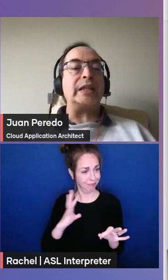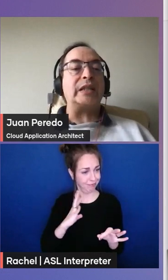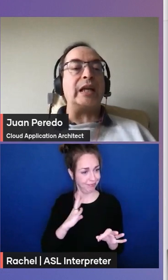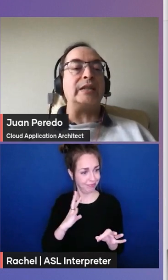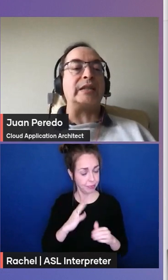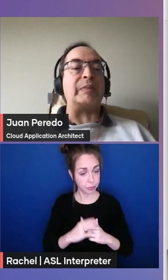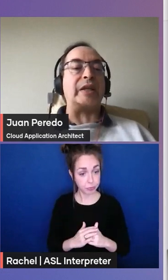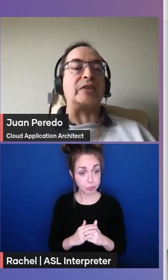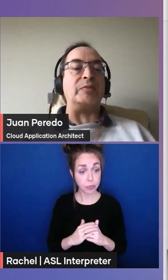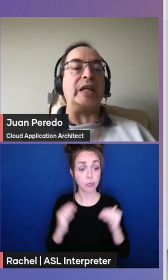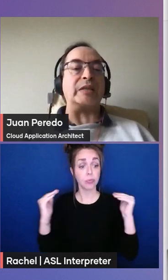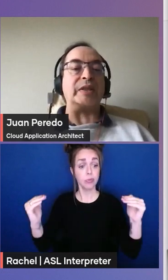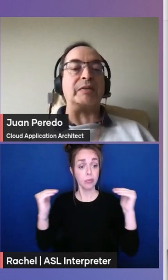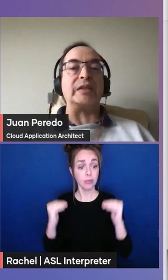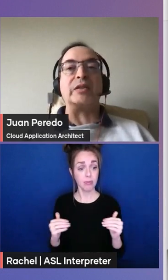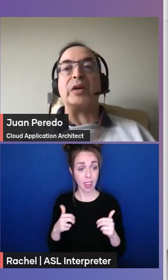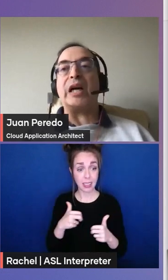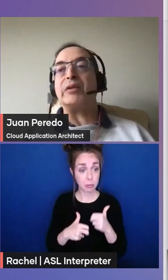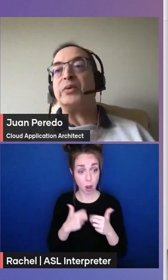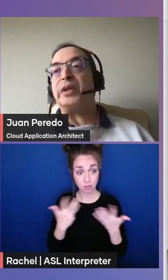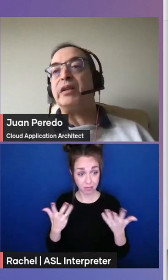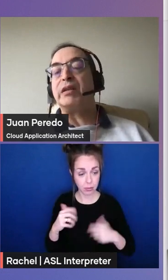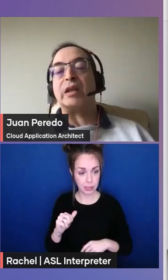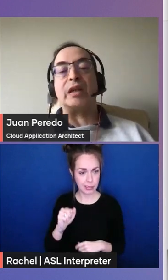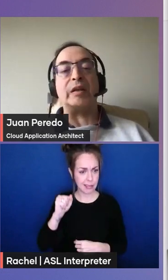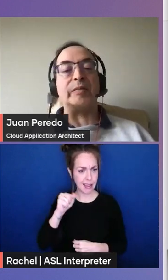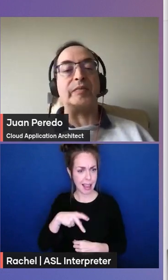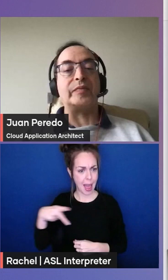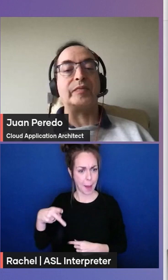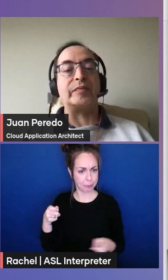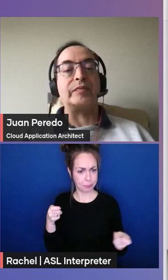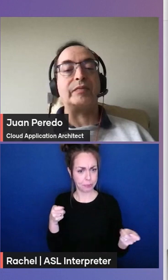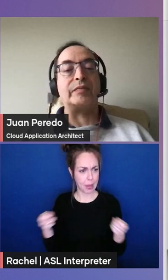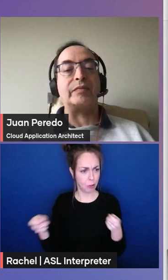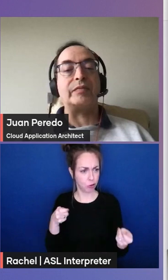The next challenge is application management, right? So how do we